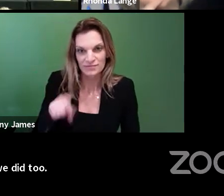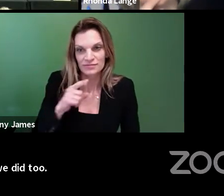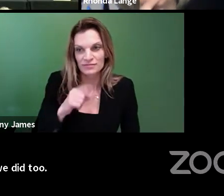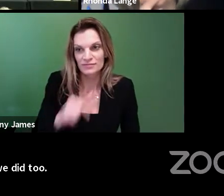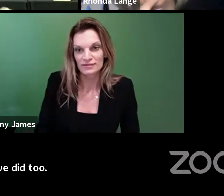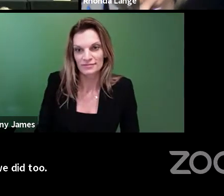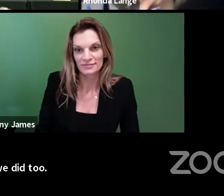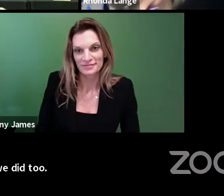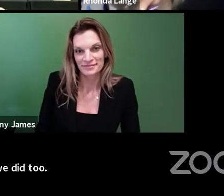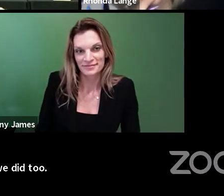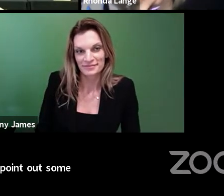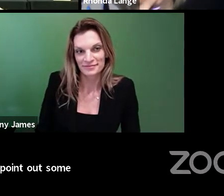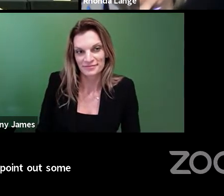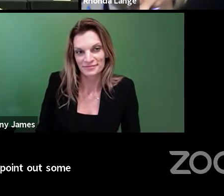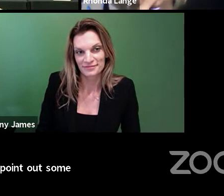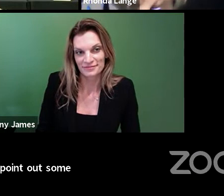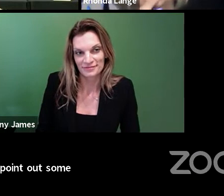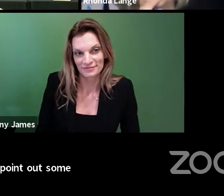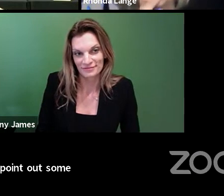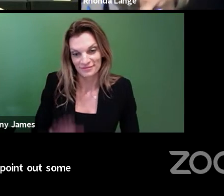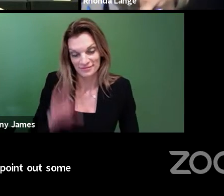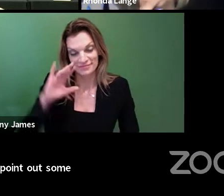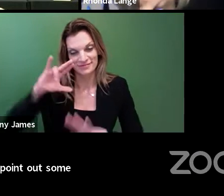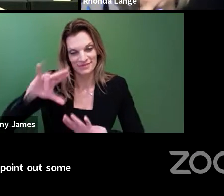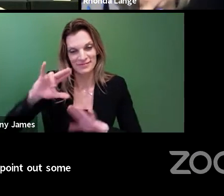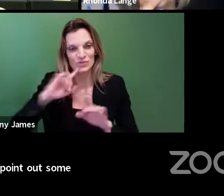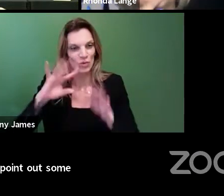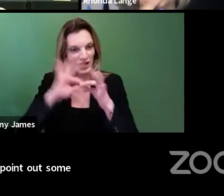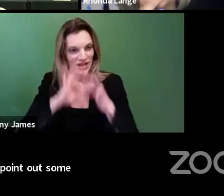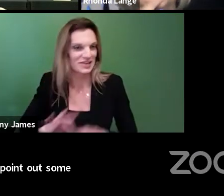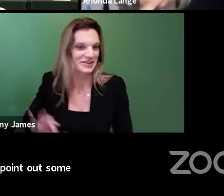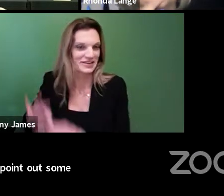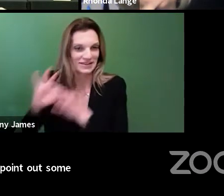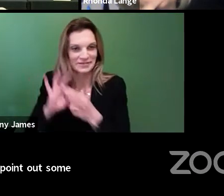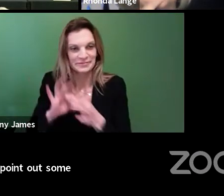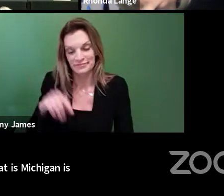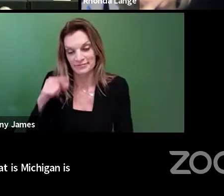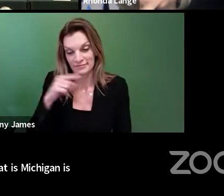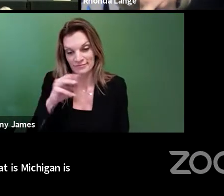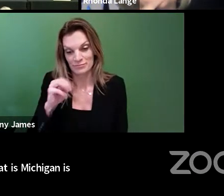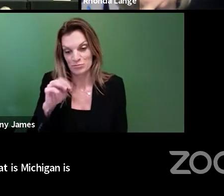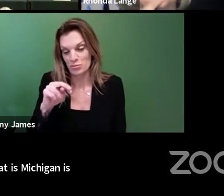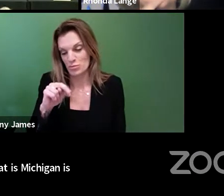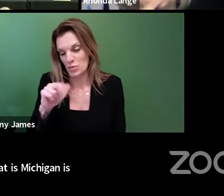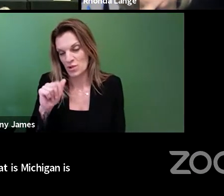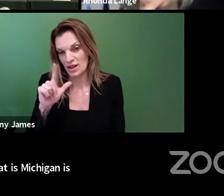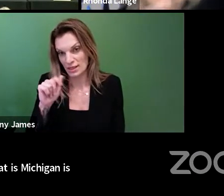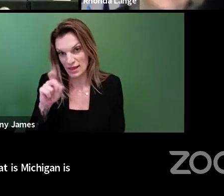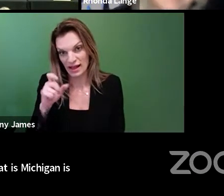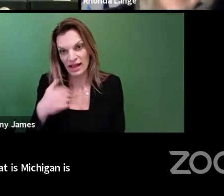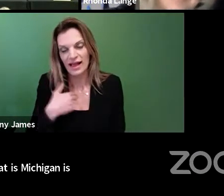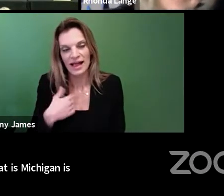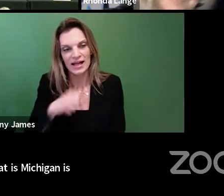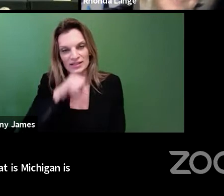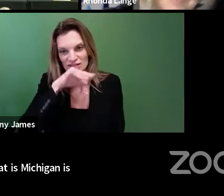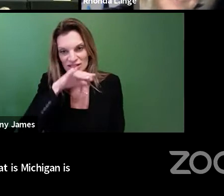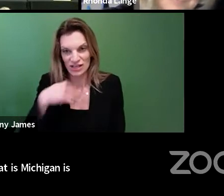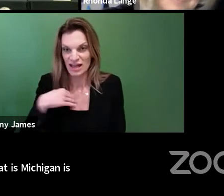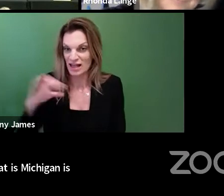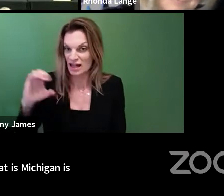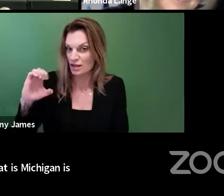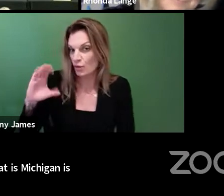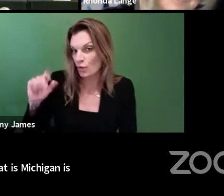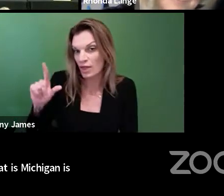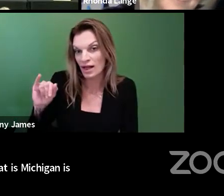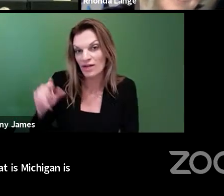you folks, and that is Michigan's interconnected. Mona Lake had a sewage problem had E. coli. Where did it come